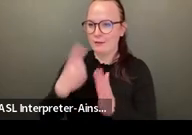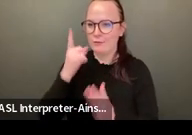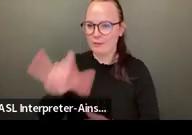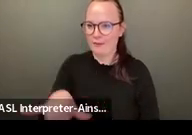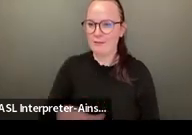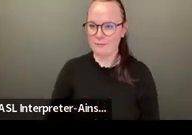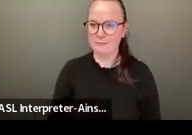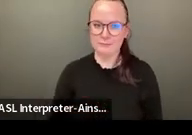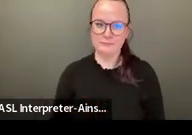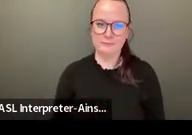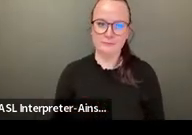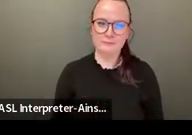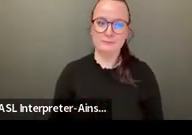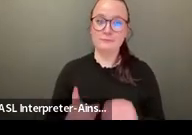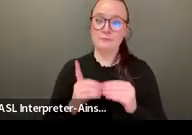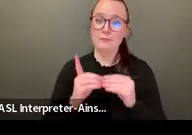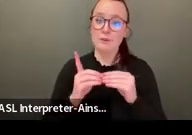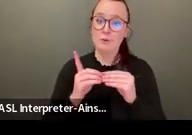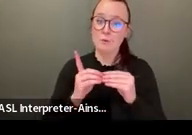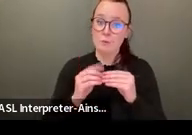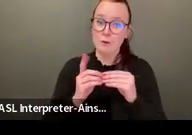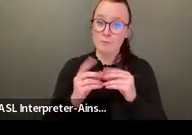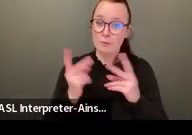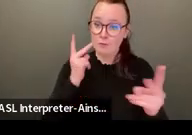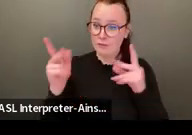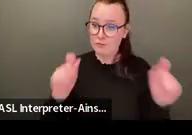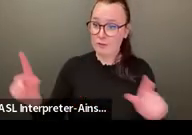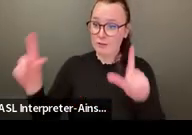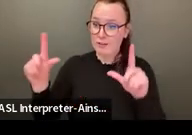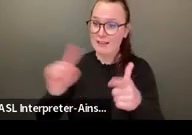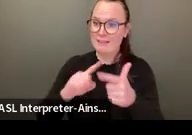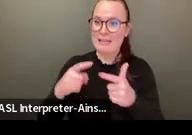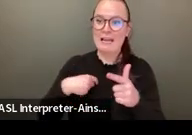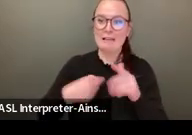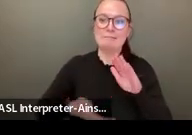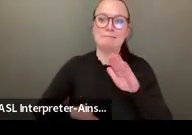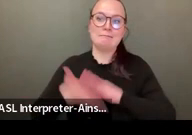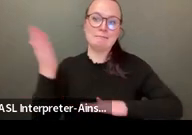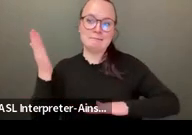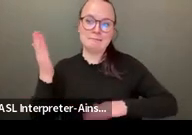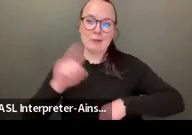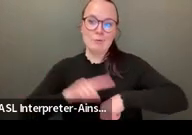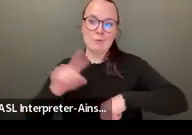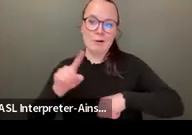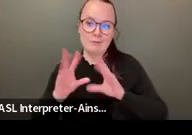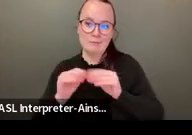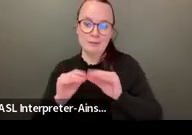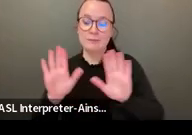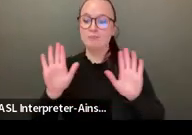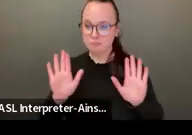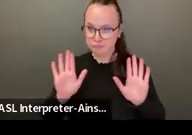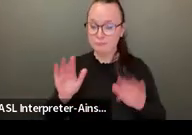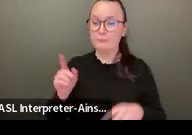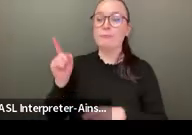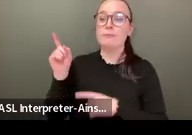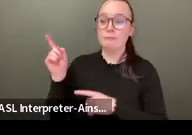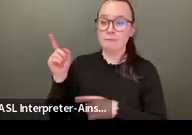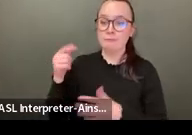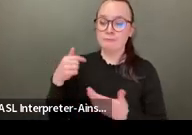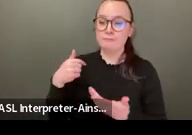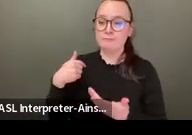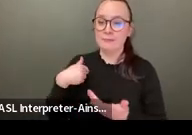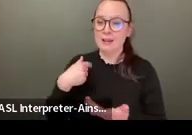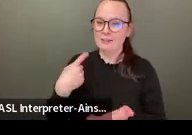One more visual, then I actually have to jet off to a 1 o'clock meeting. But I said that we're going to talk a lot